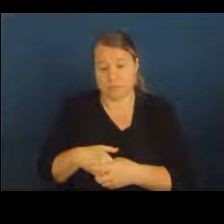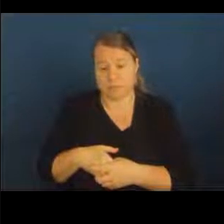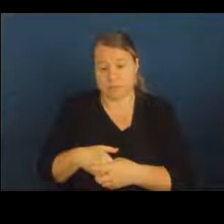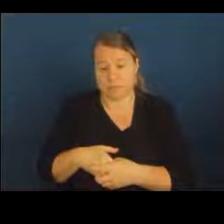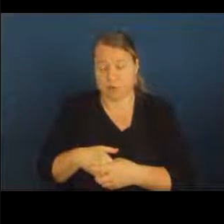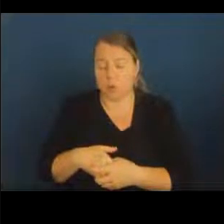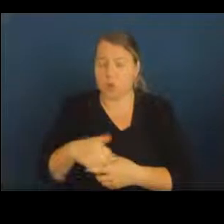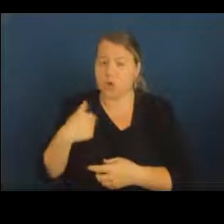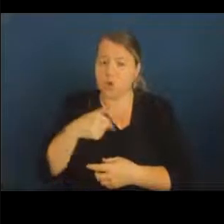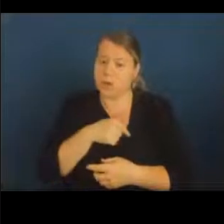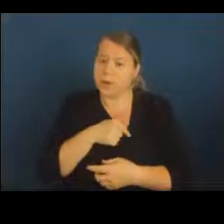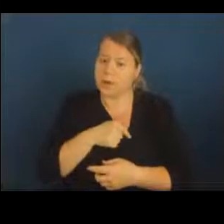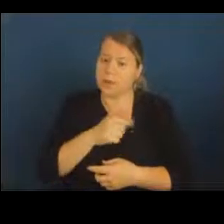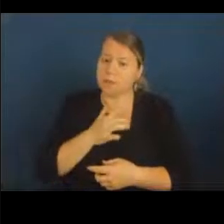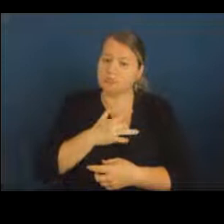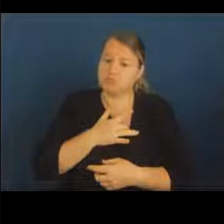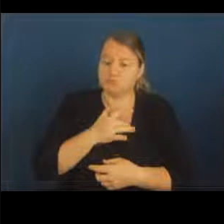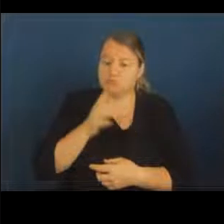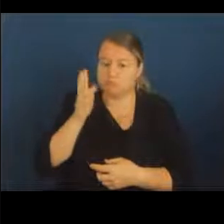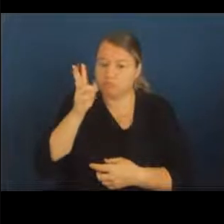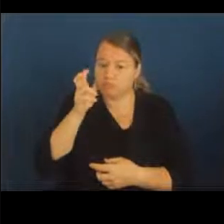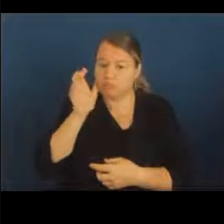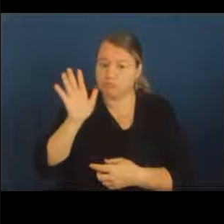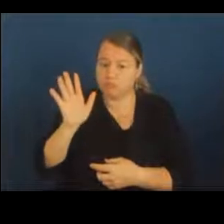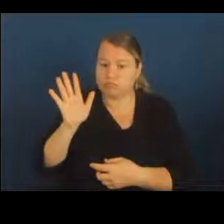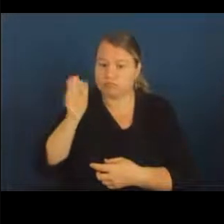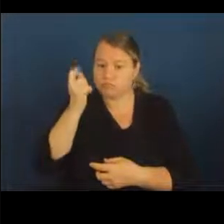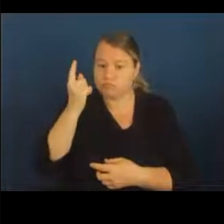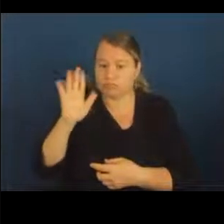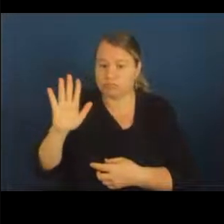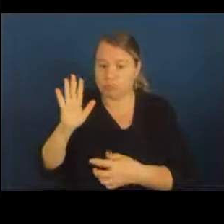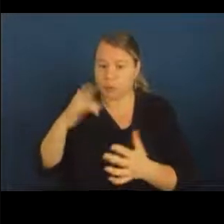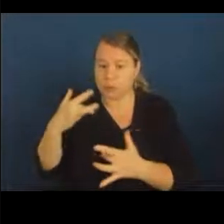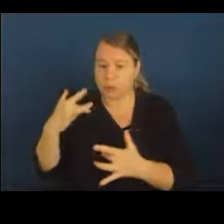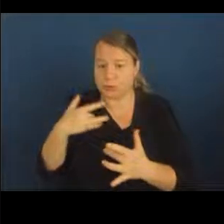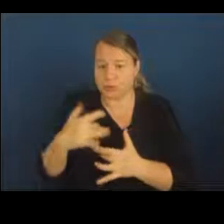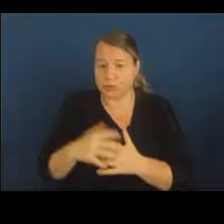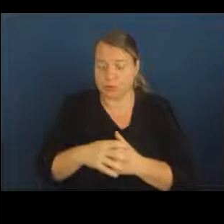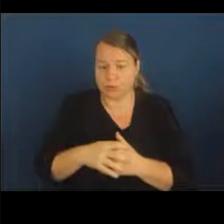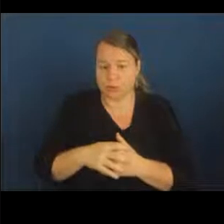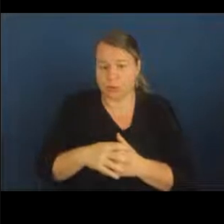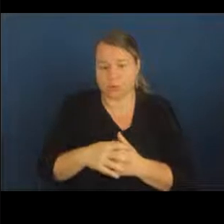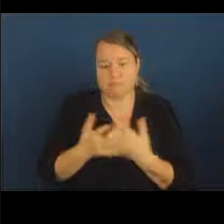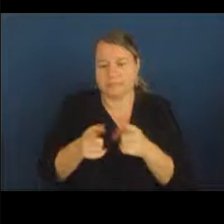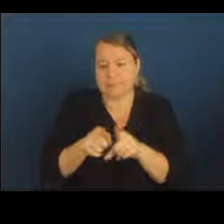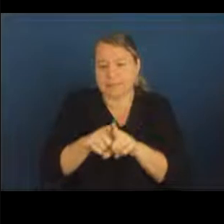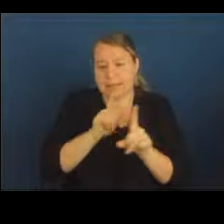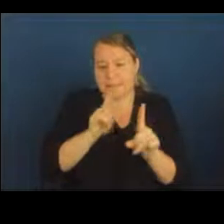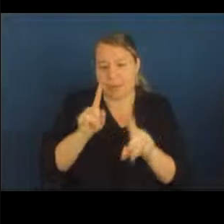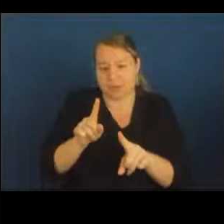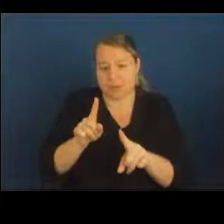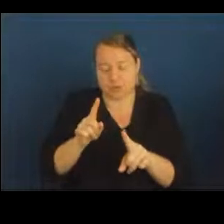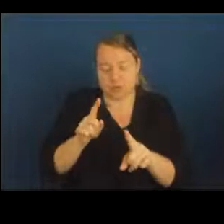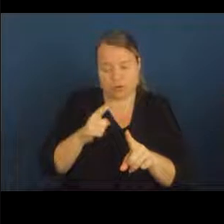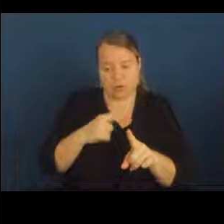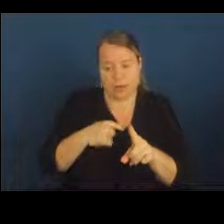sensitive to those concerns. But I want to convey the same answer that I did before, is